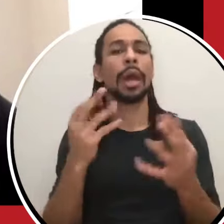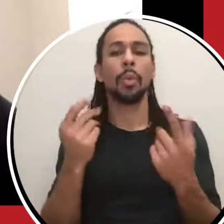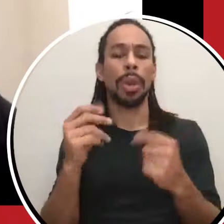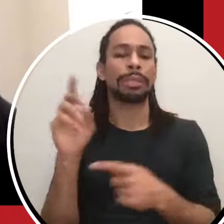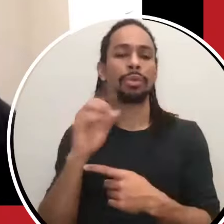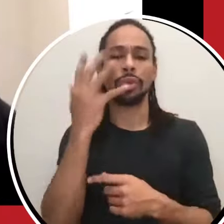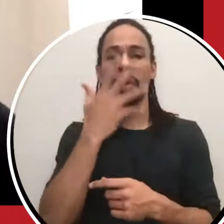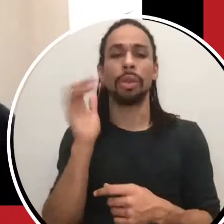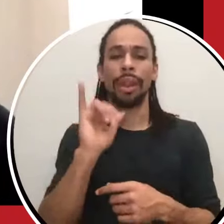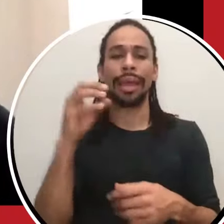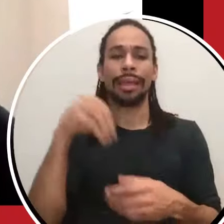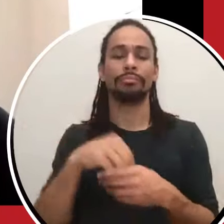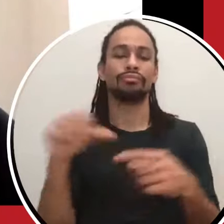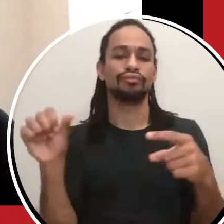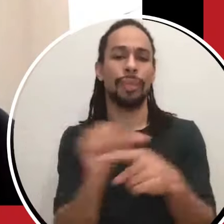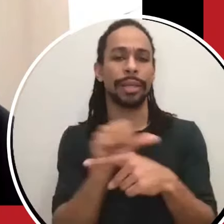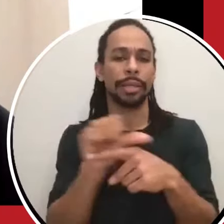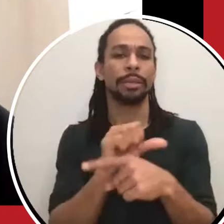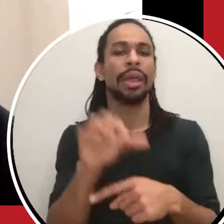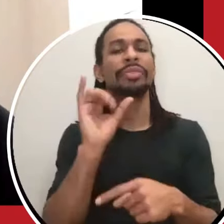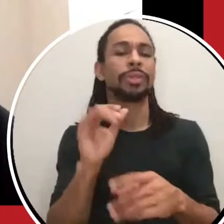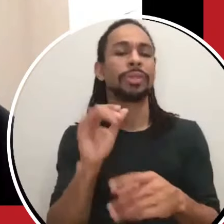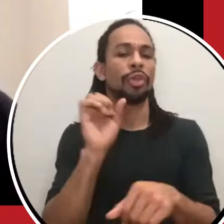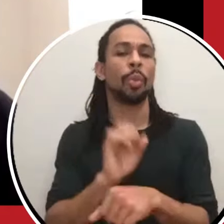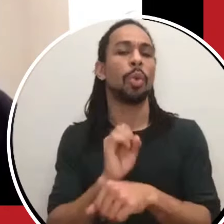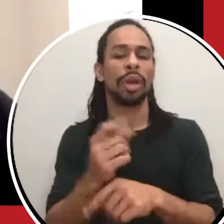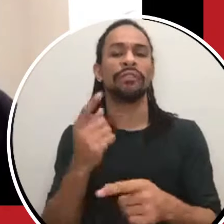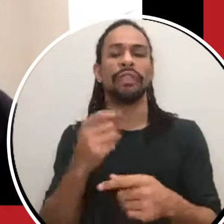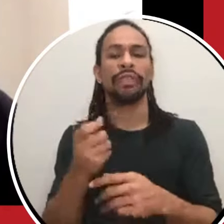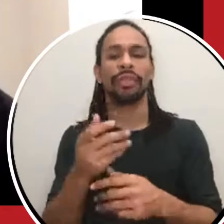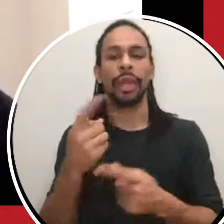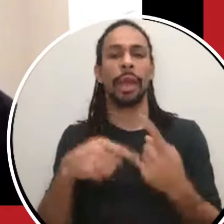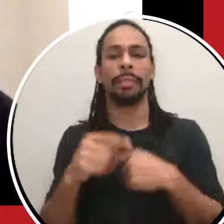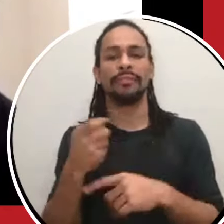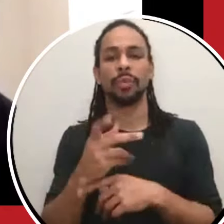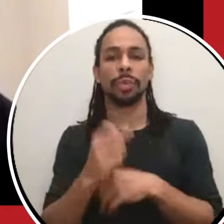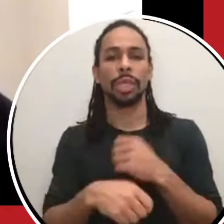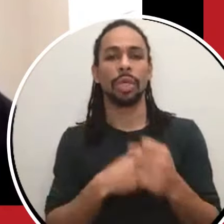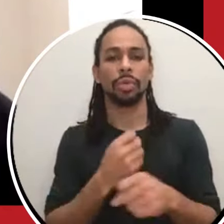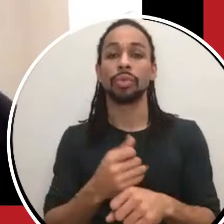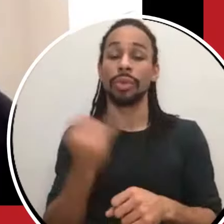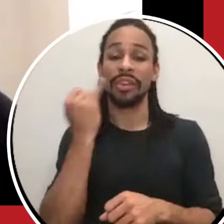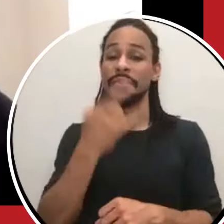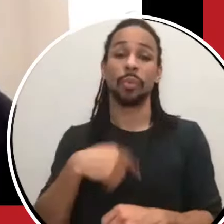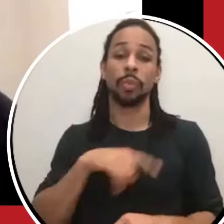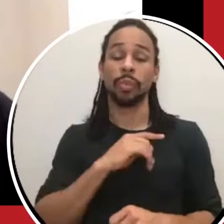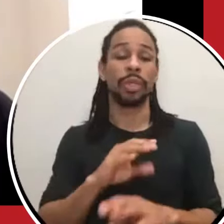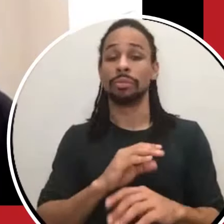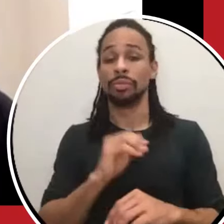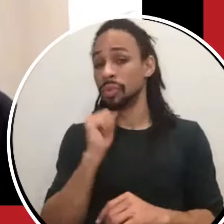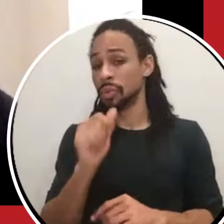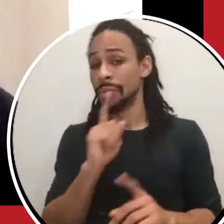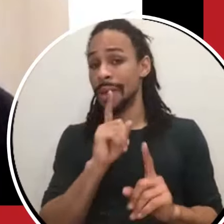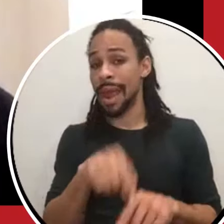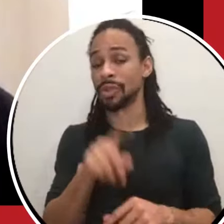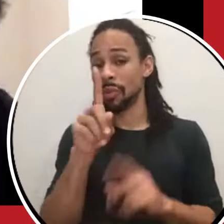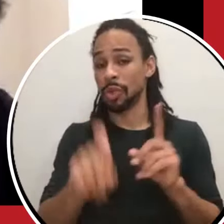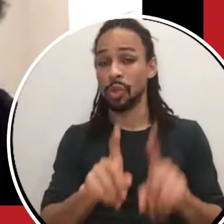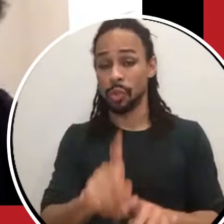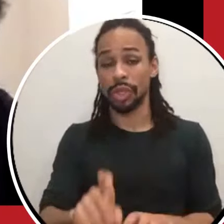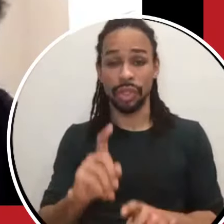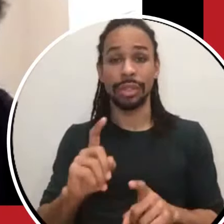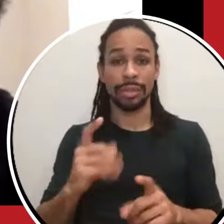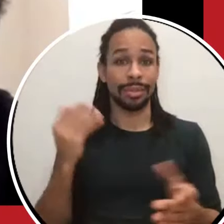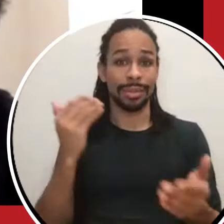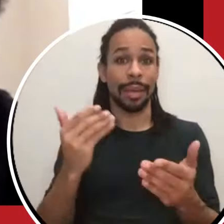work of the next few years. And I think that if we don't answer some of those questions going into the midterms, we're going to find ourselves in another situation